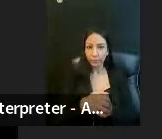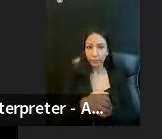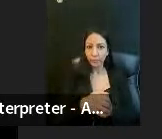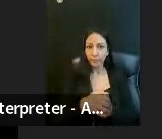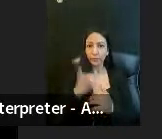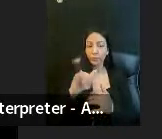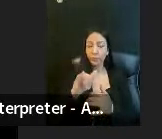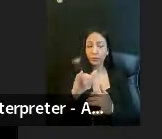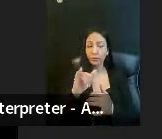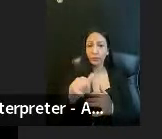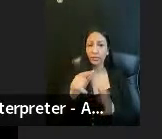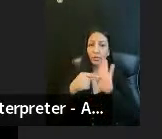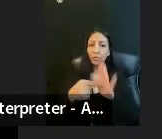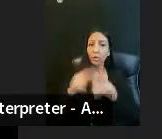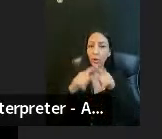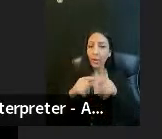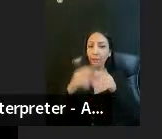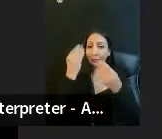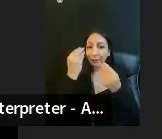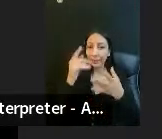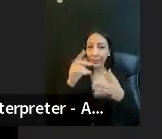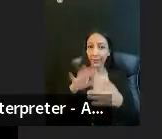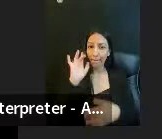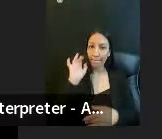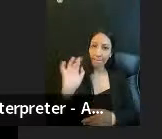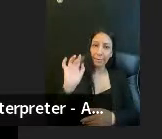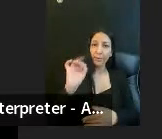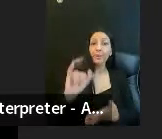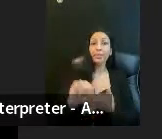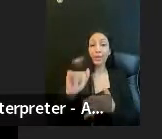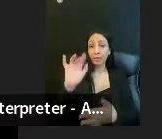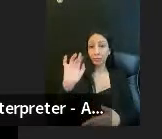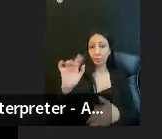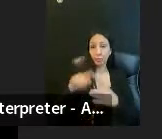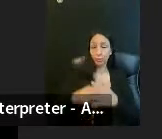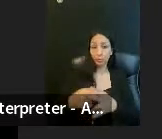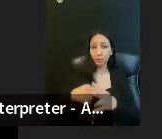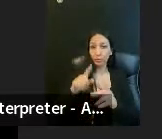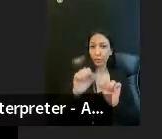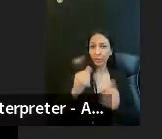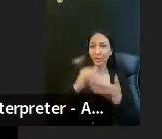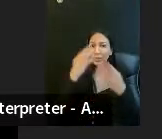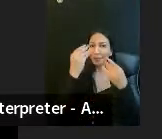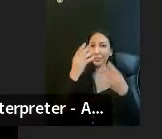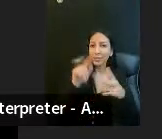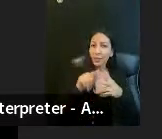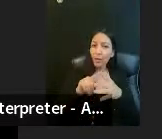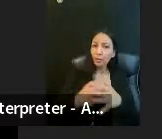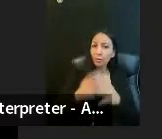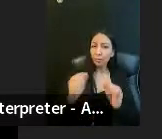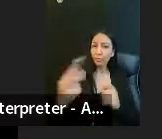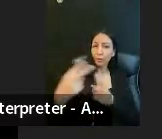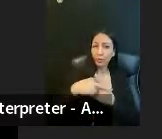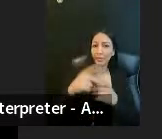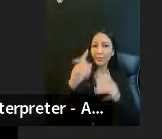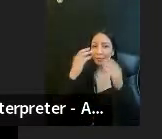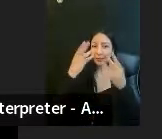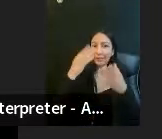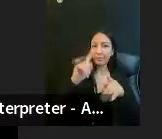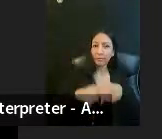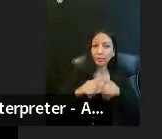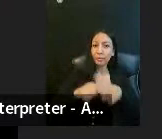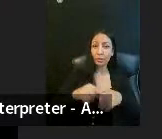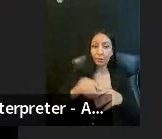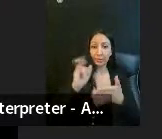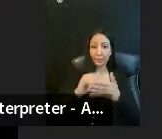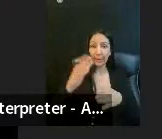Show Reliability Data button. And this tool, the data tool has implemented a data reliability threshold that's